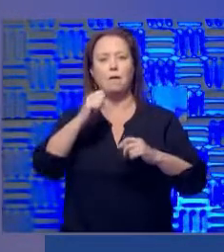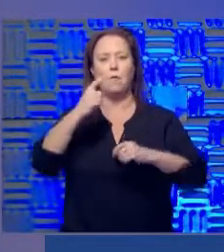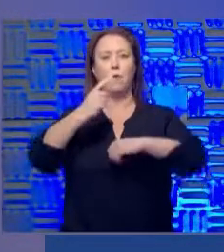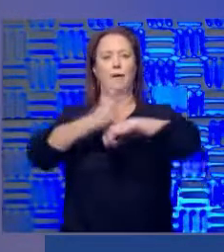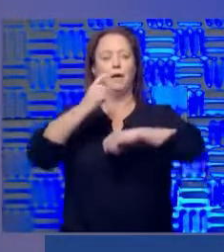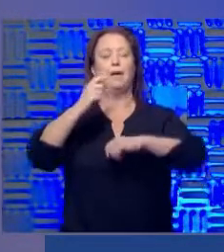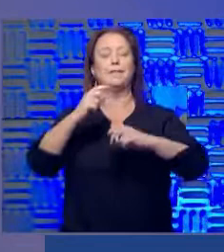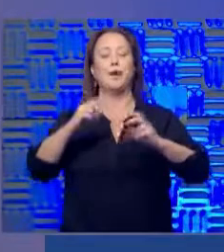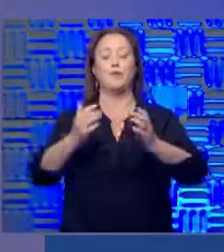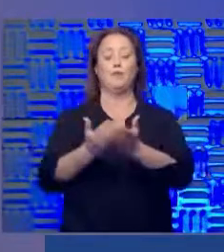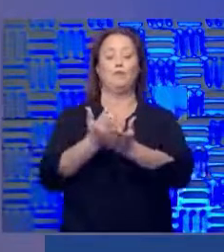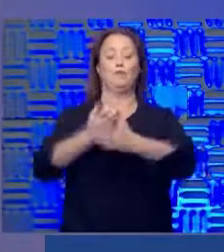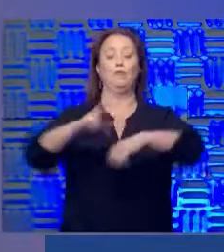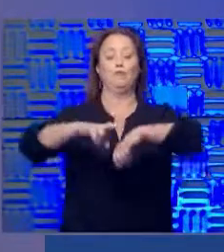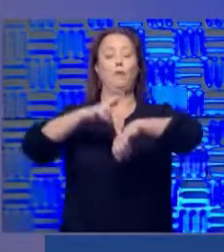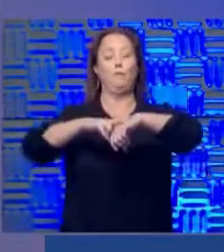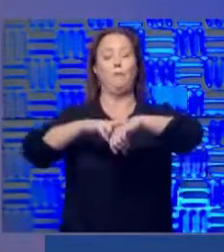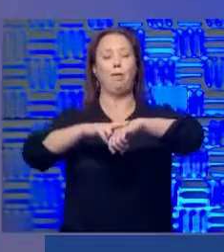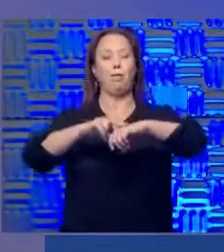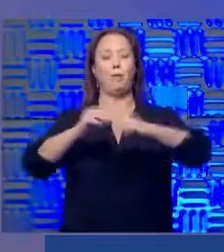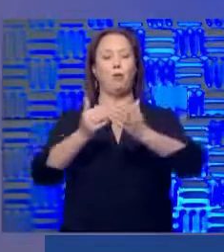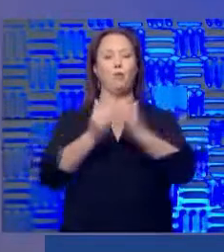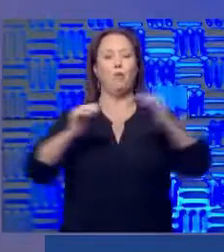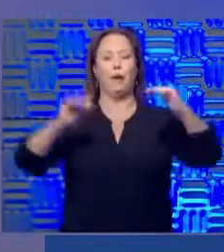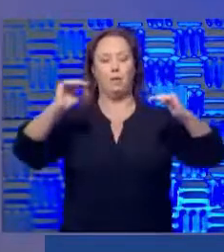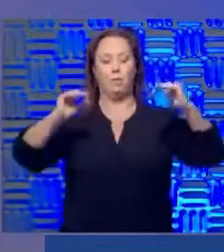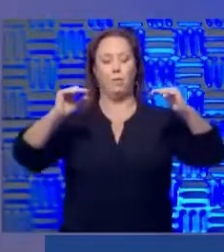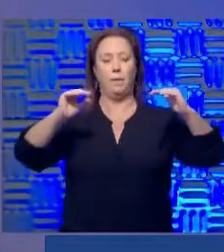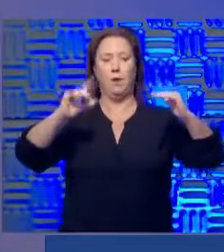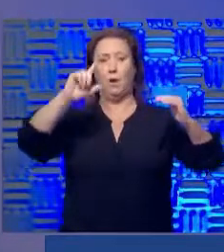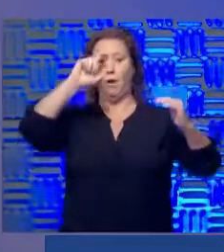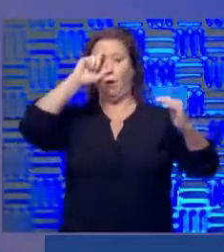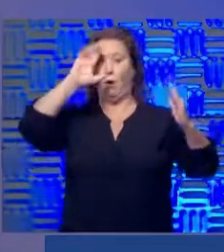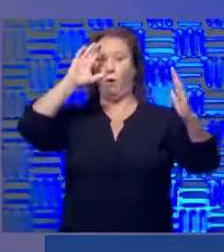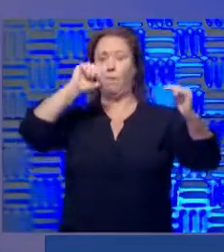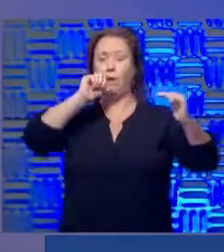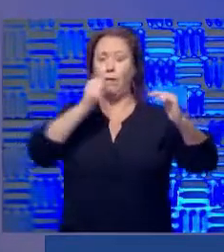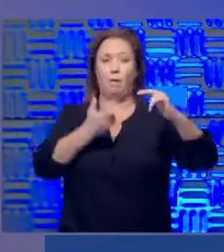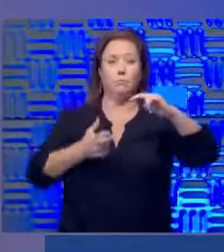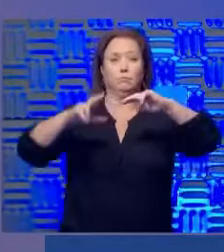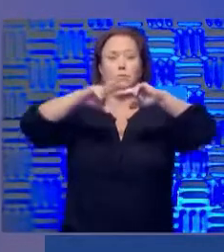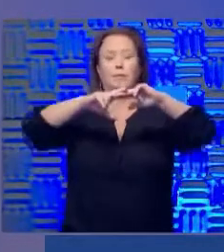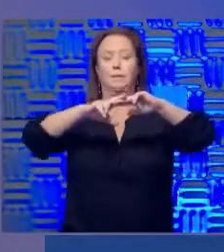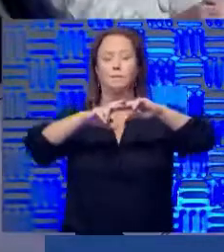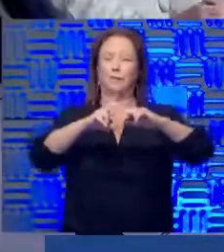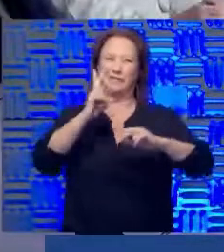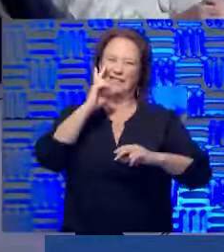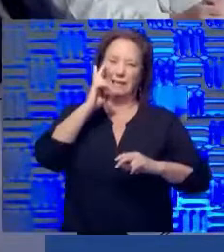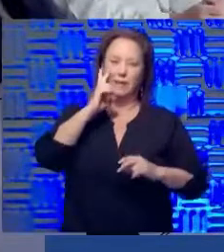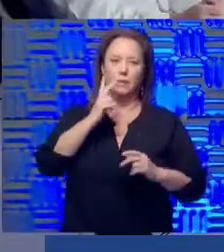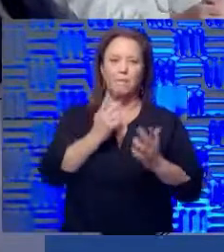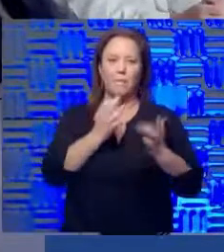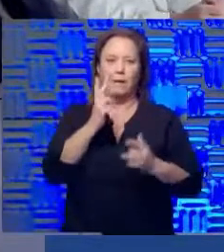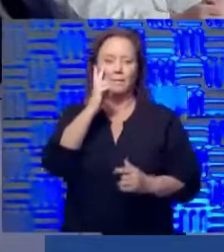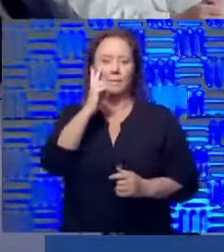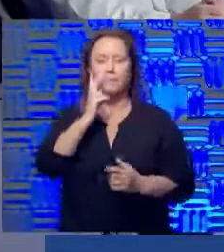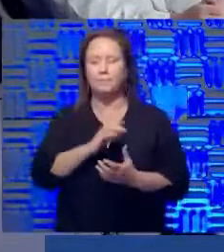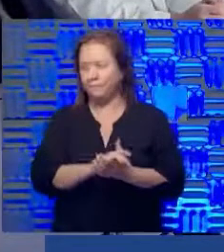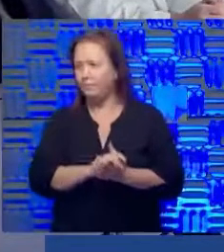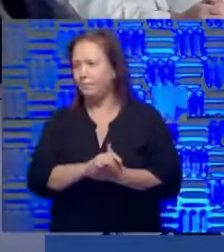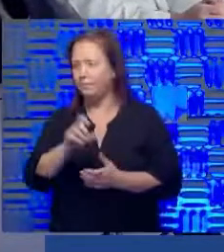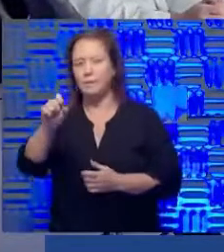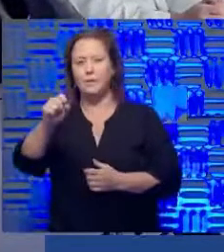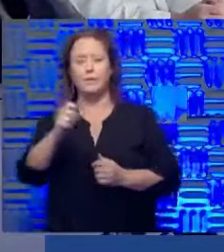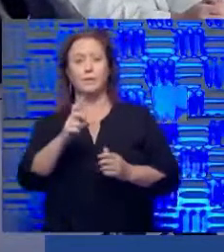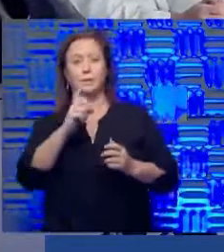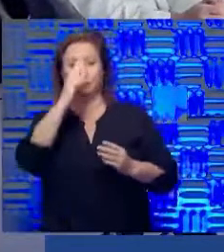new normal, our new equilibrium. Hopefully we don't get above that, but the only time will tell. It is encouraging, and it just is a measure to